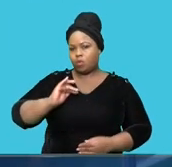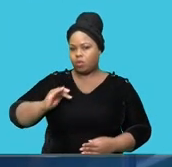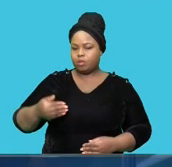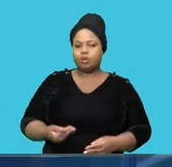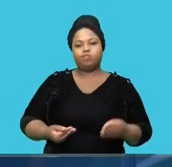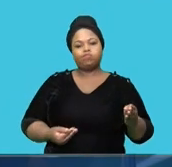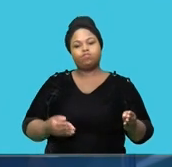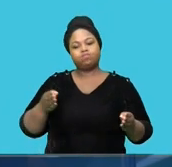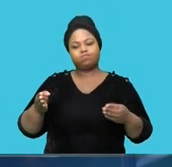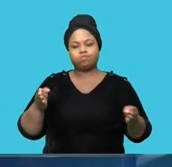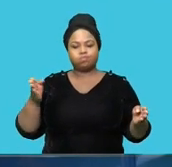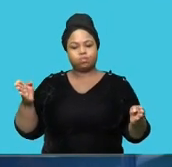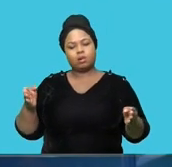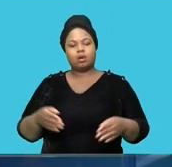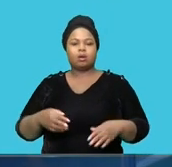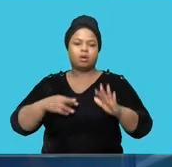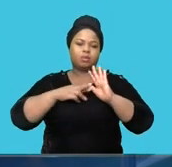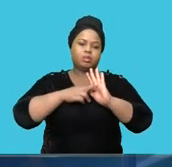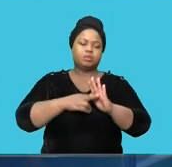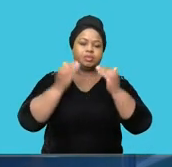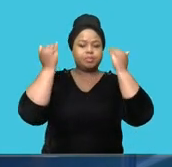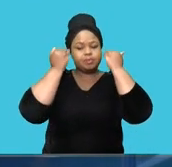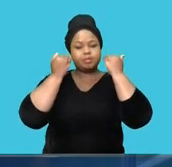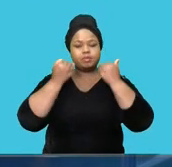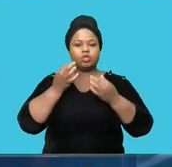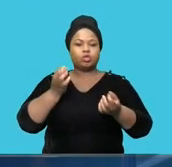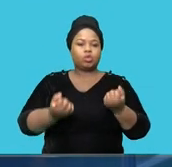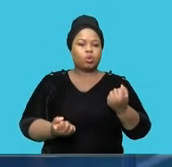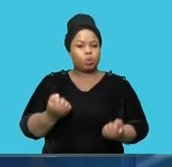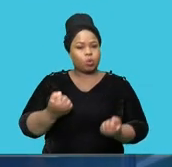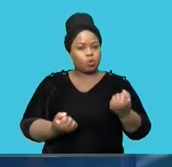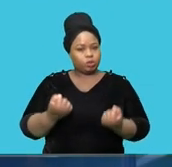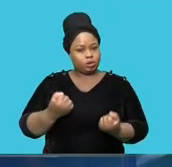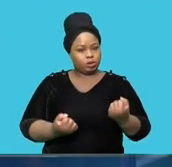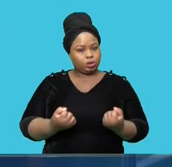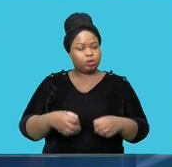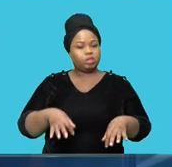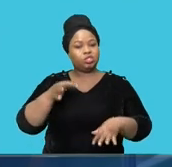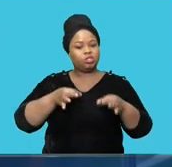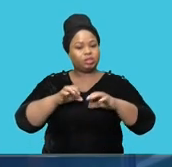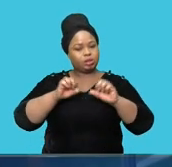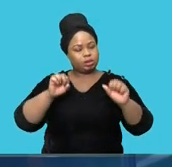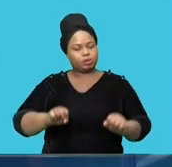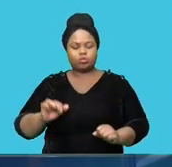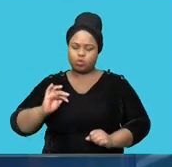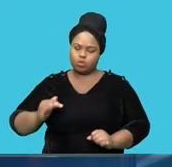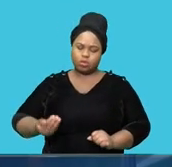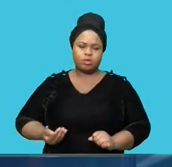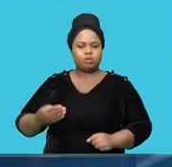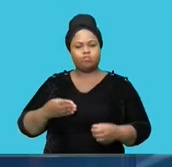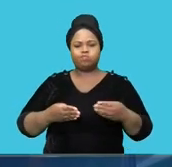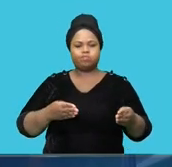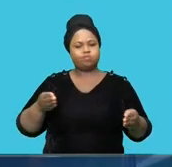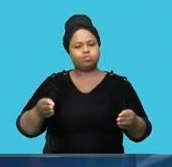being represented. In the judiciary, we are seeing more and more women surging forward.